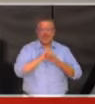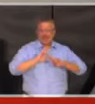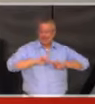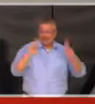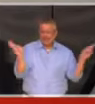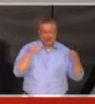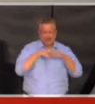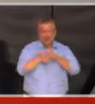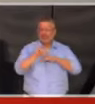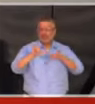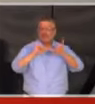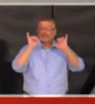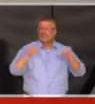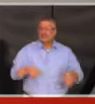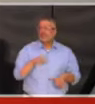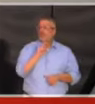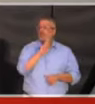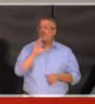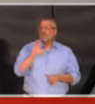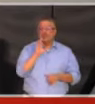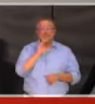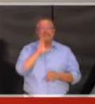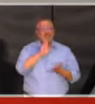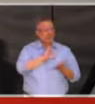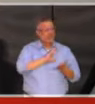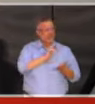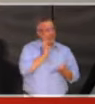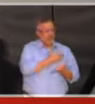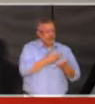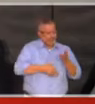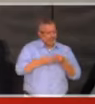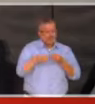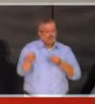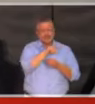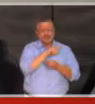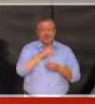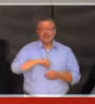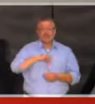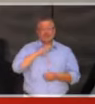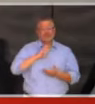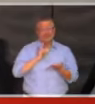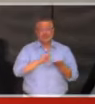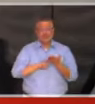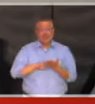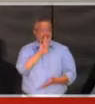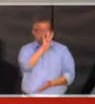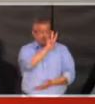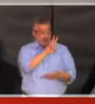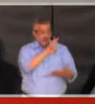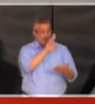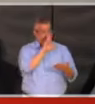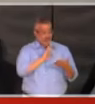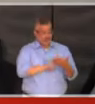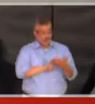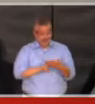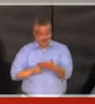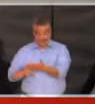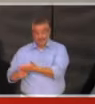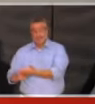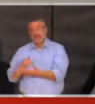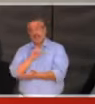the UC system. We're investing in each and every one of you. I have the privilege today of signing 7 bills, just because